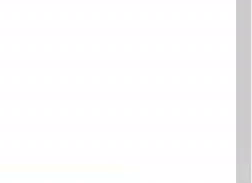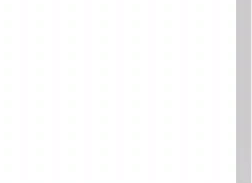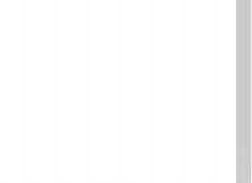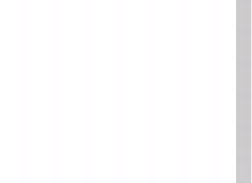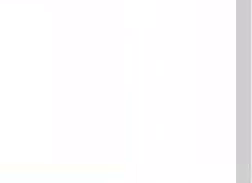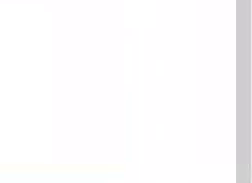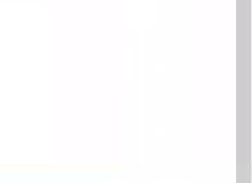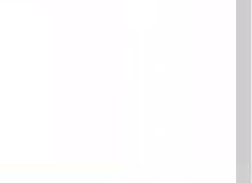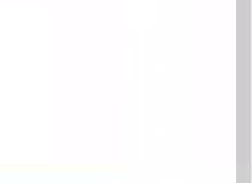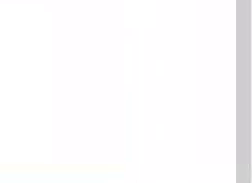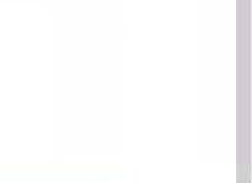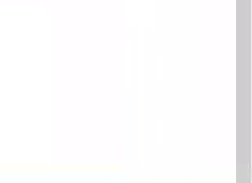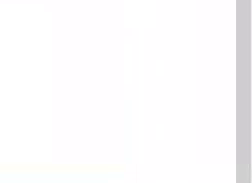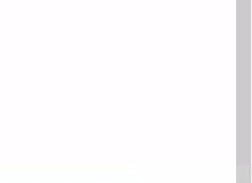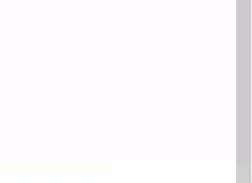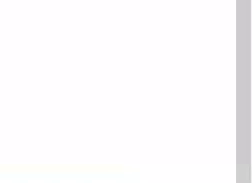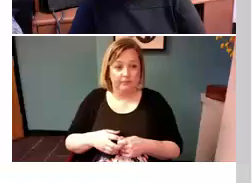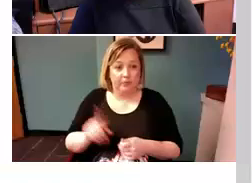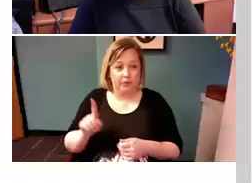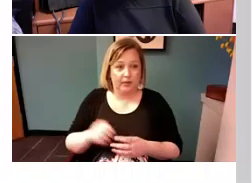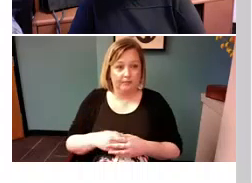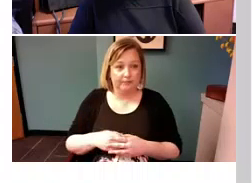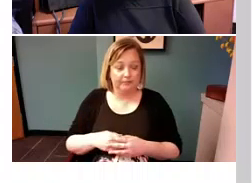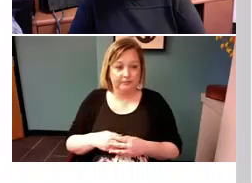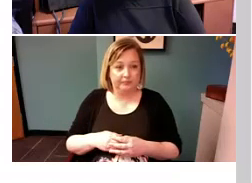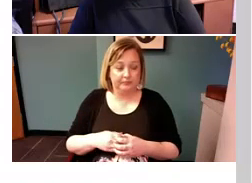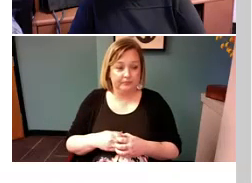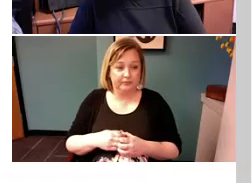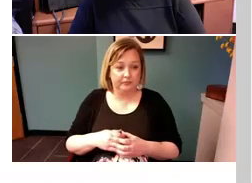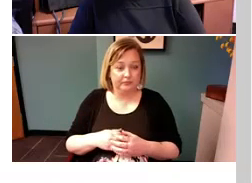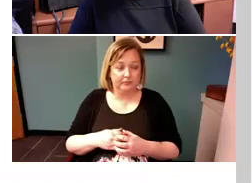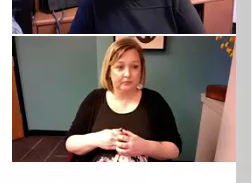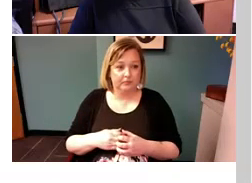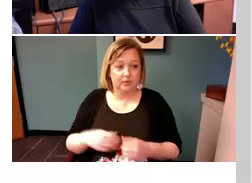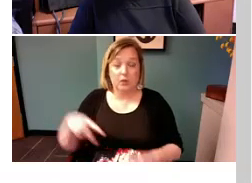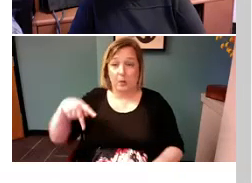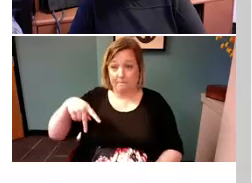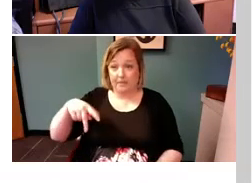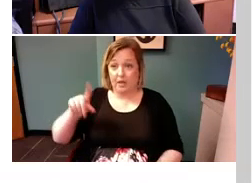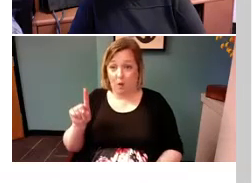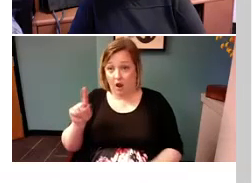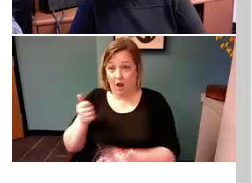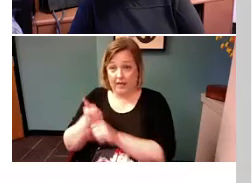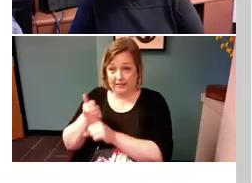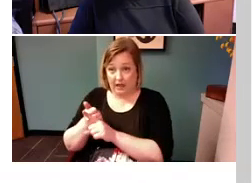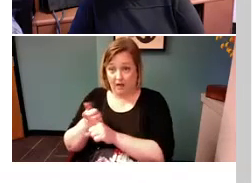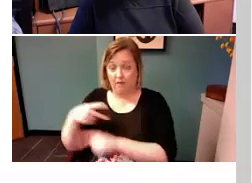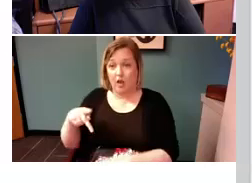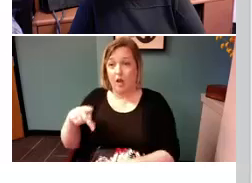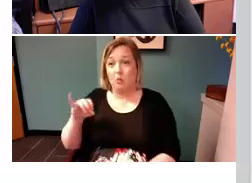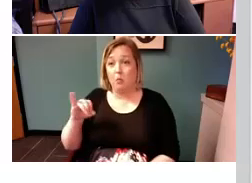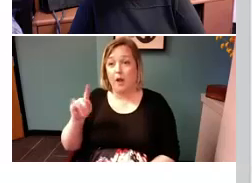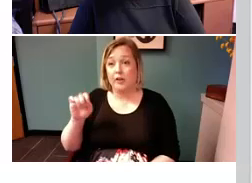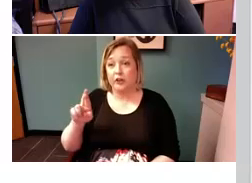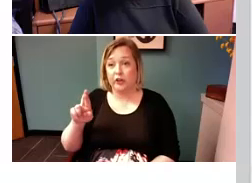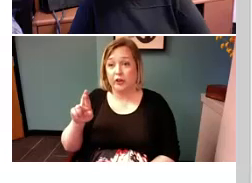where, give me one sec, where P1 is a pointer that holds the value ABCD,